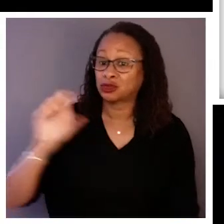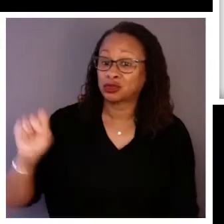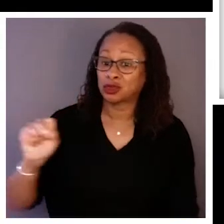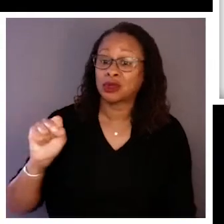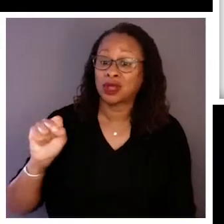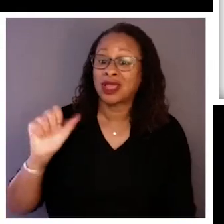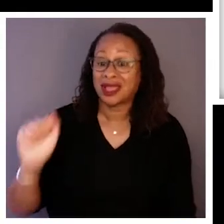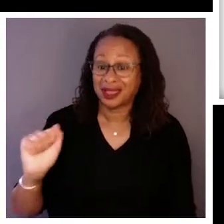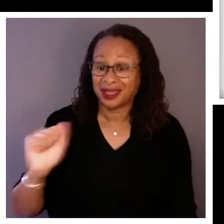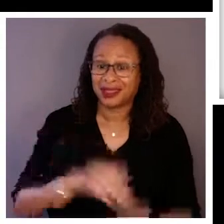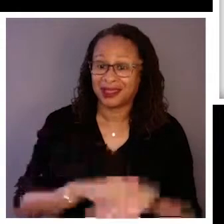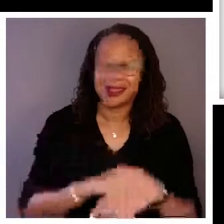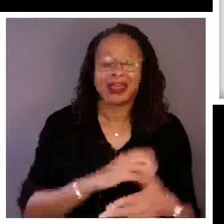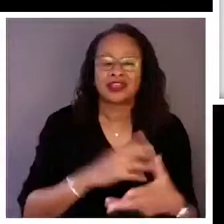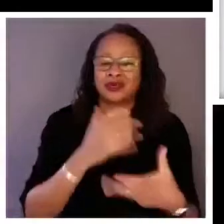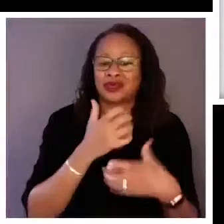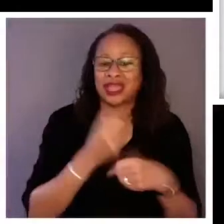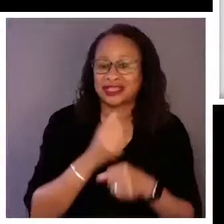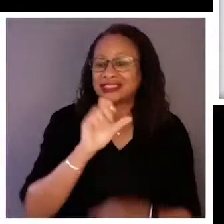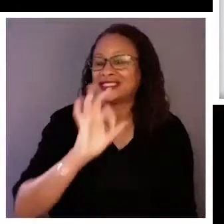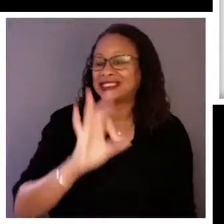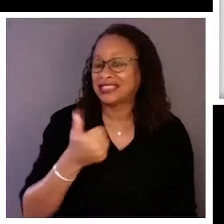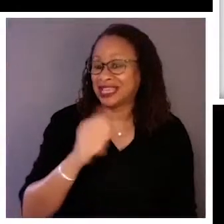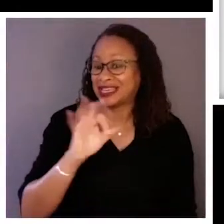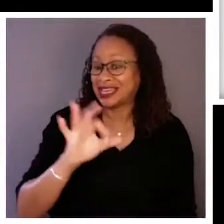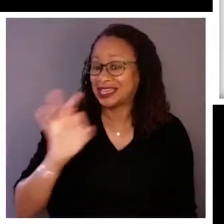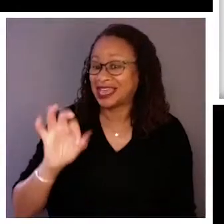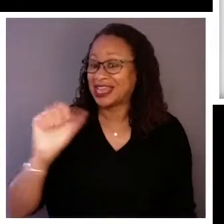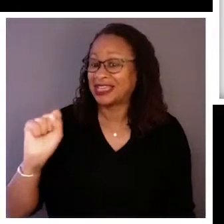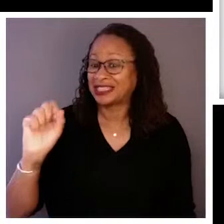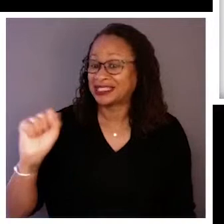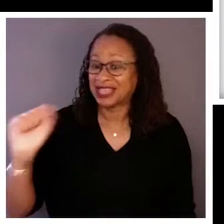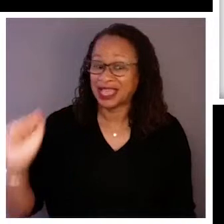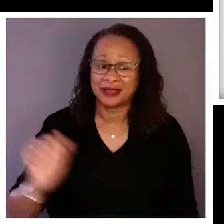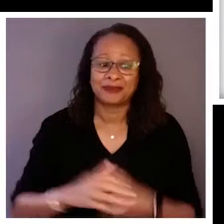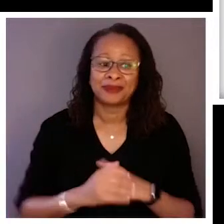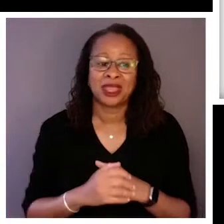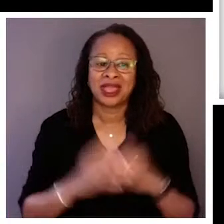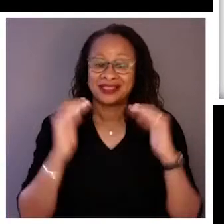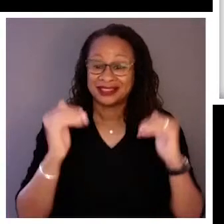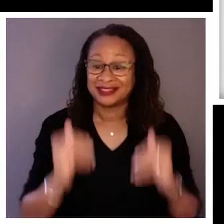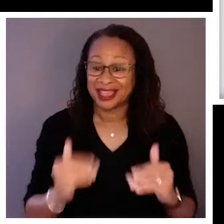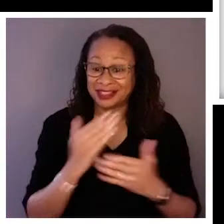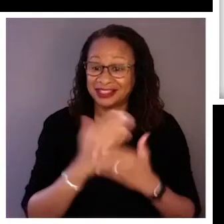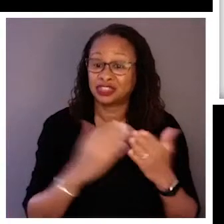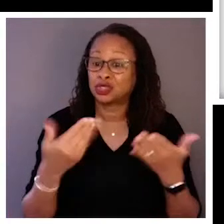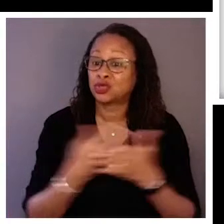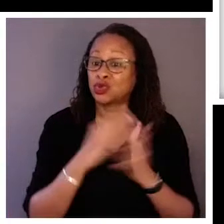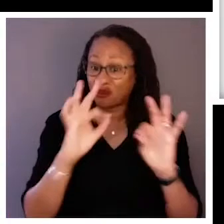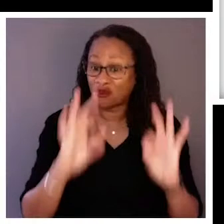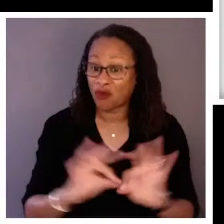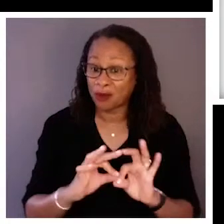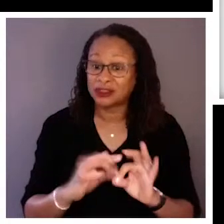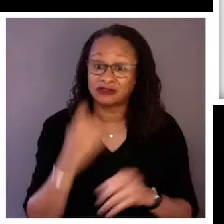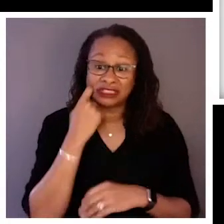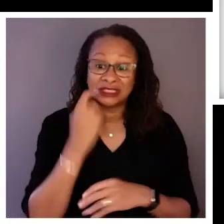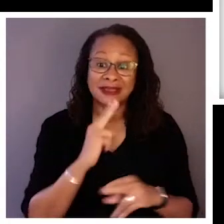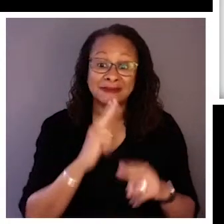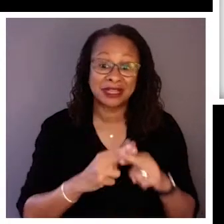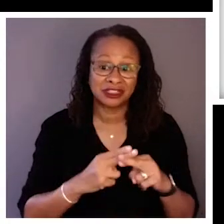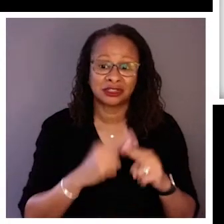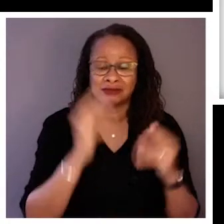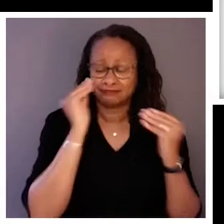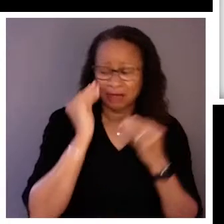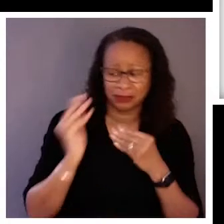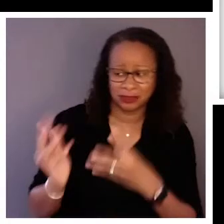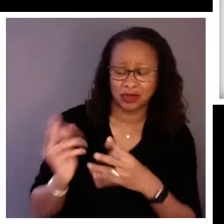1099 SSA. The next section is the new forms that I already mentioned. Let your tax preparer know about these, write